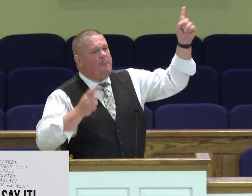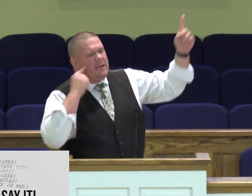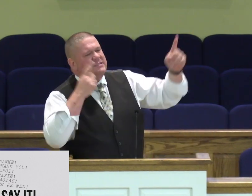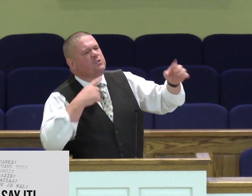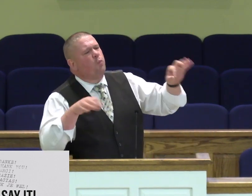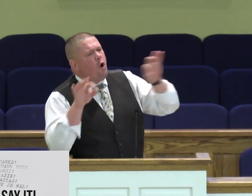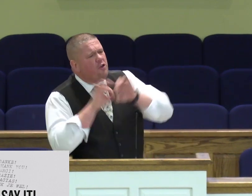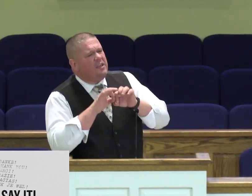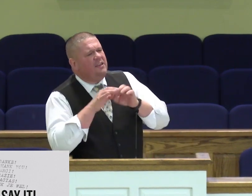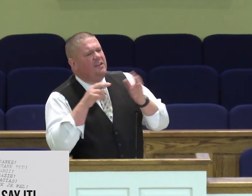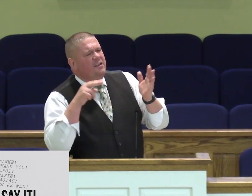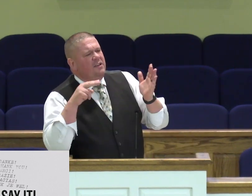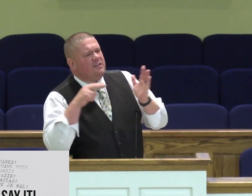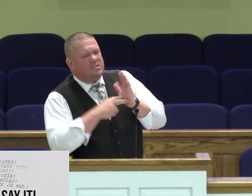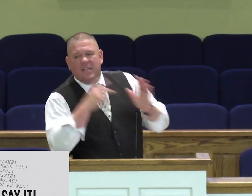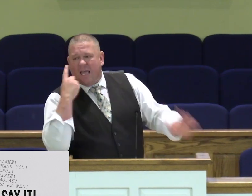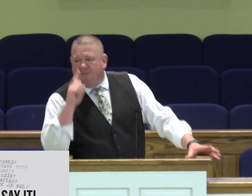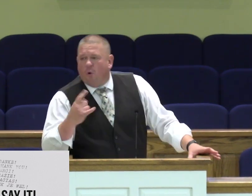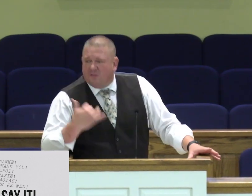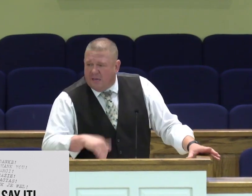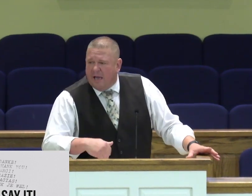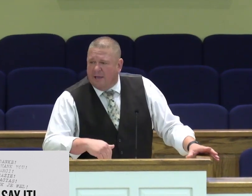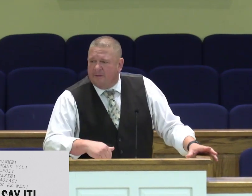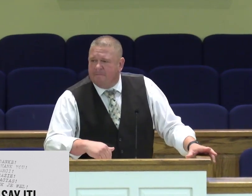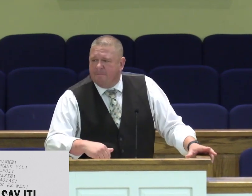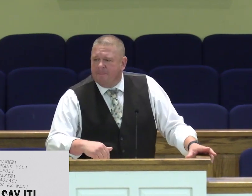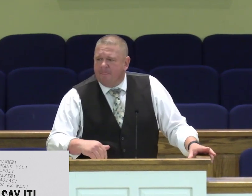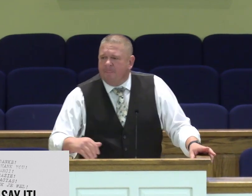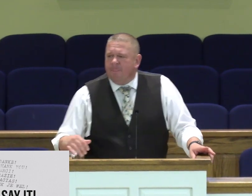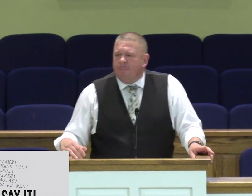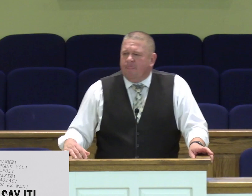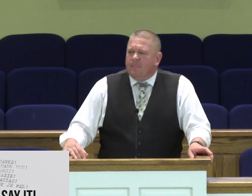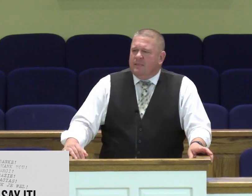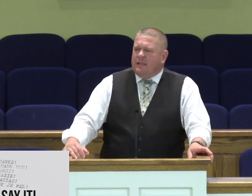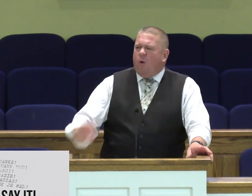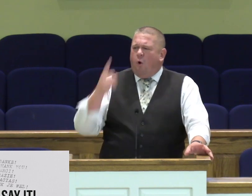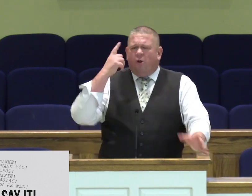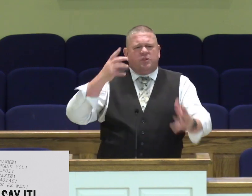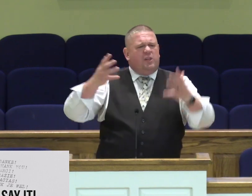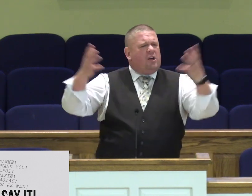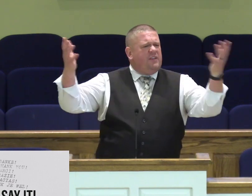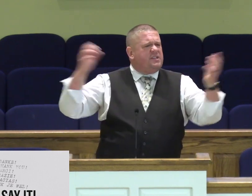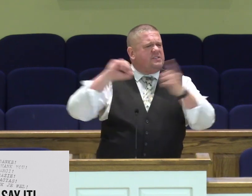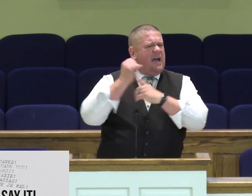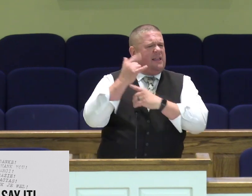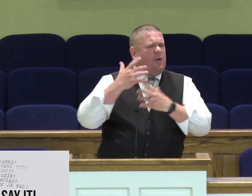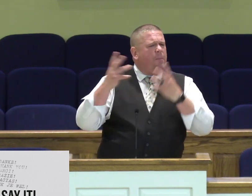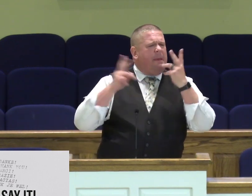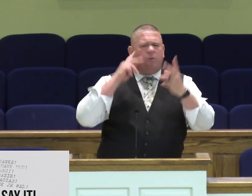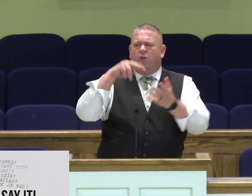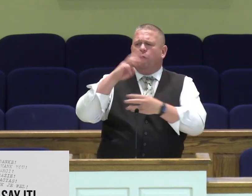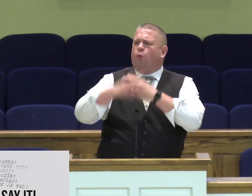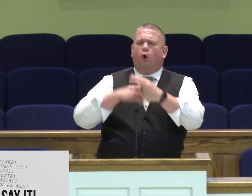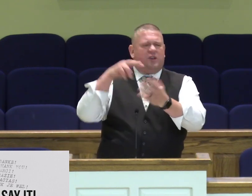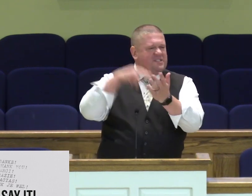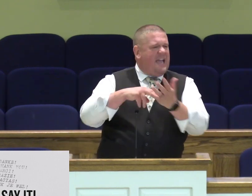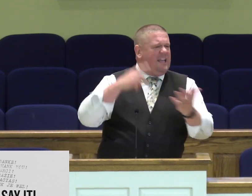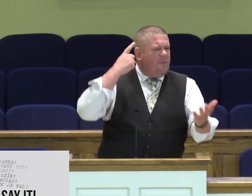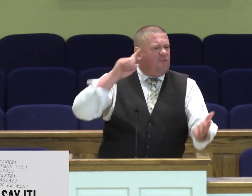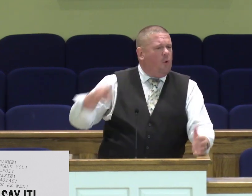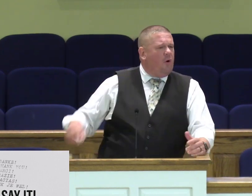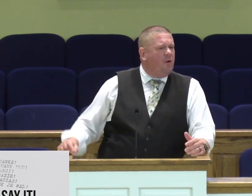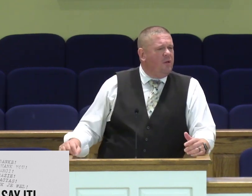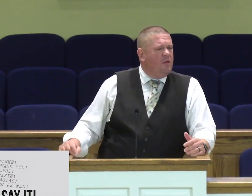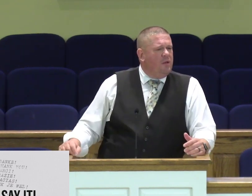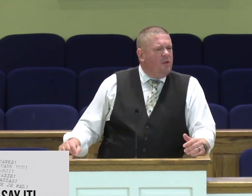for him because he is worthy to stand for tonight. And I wonder as we look in this society today what the world is standing